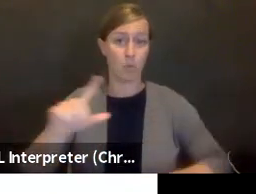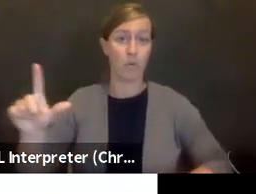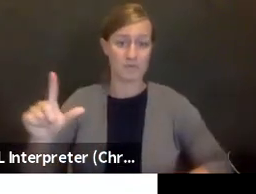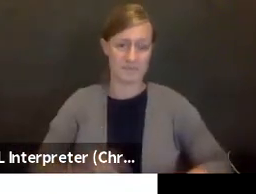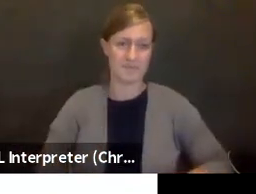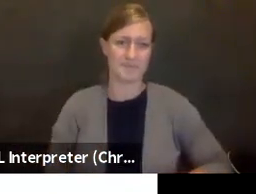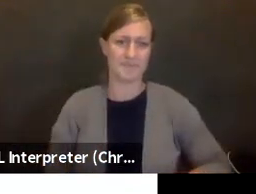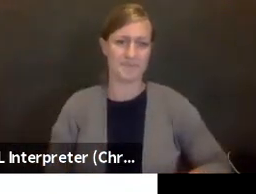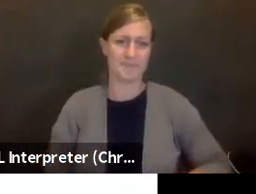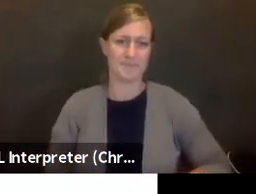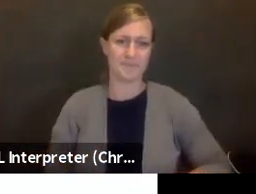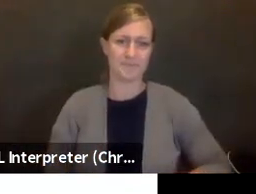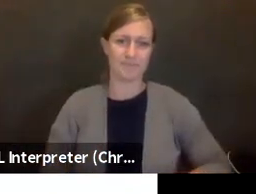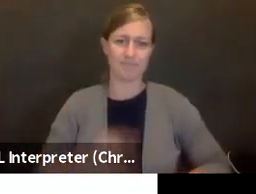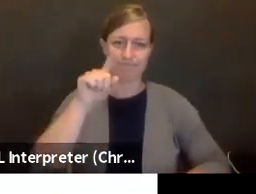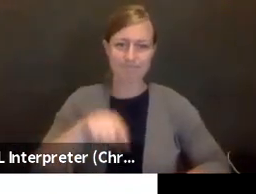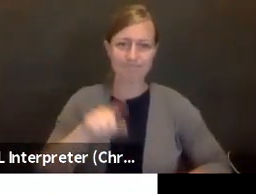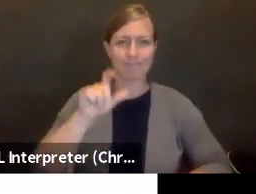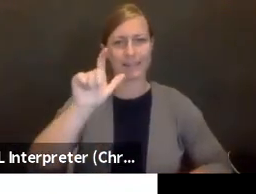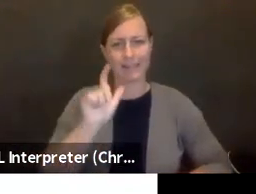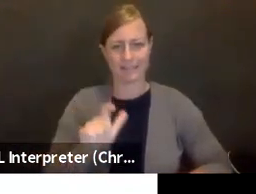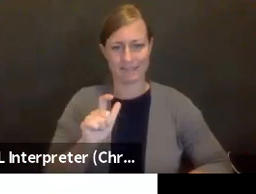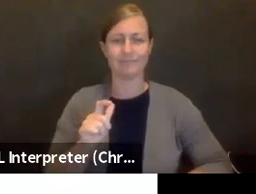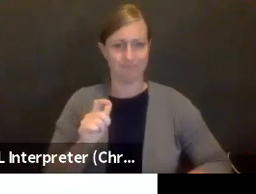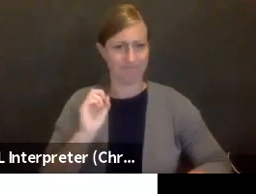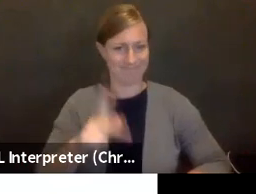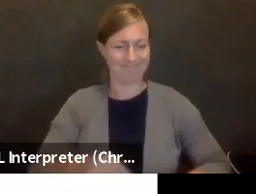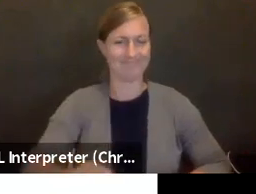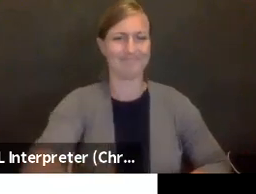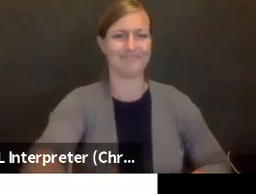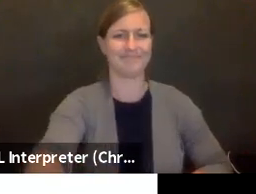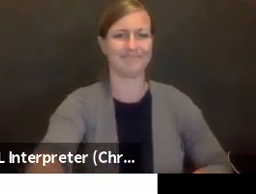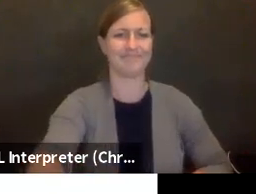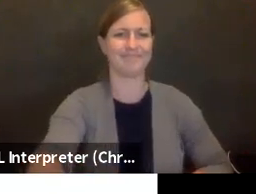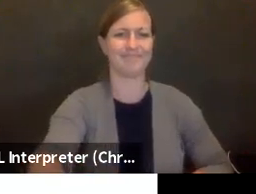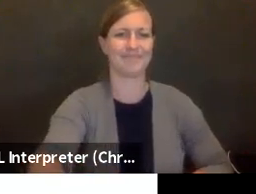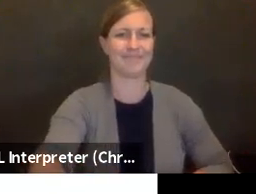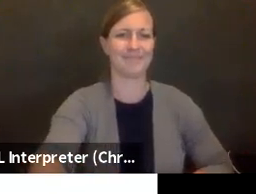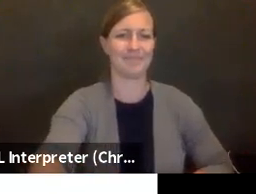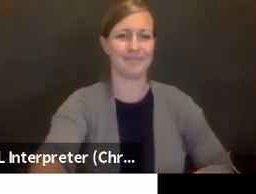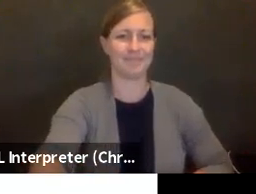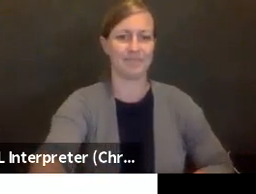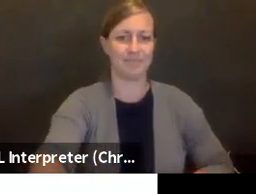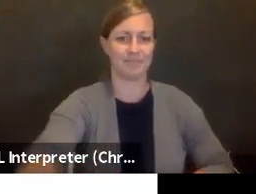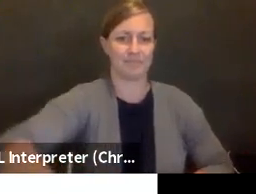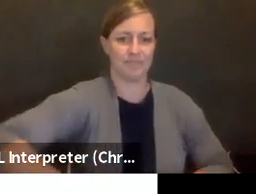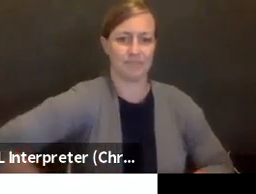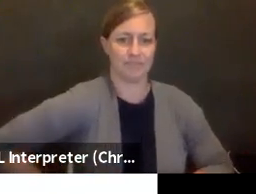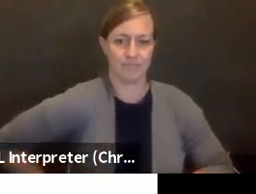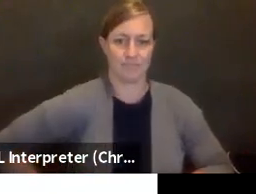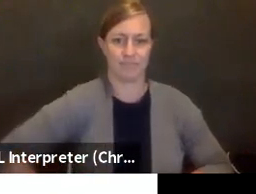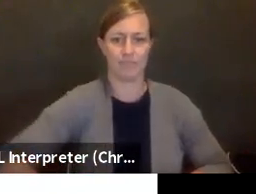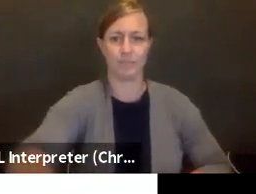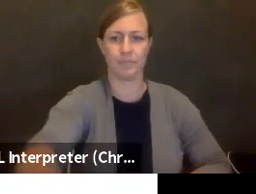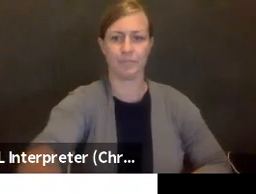just click one of the responses on your screen, and let's see where you're at. So the poll has been launched. Please click your